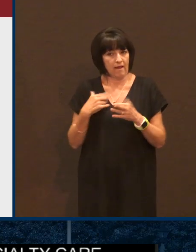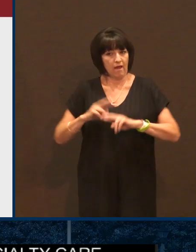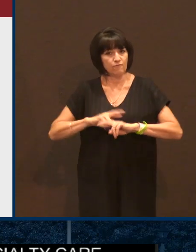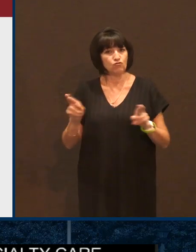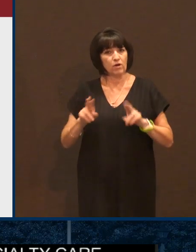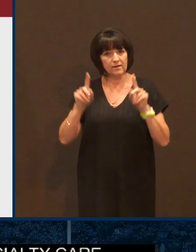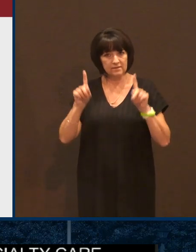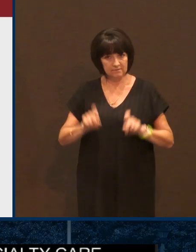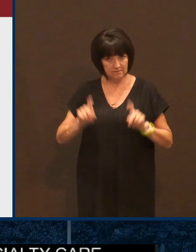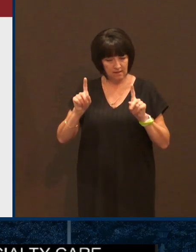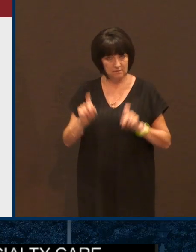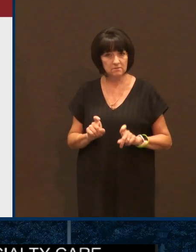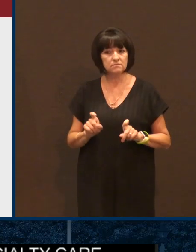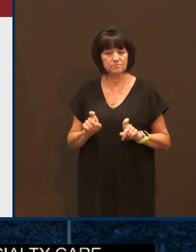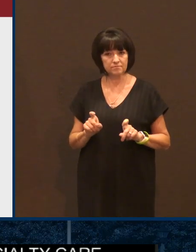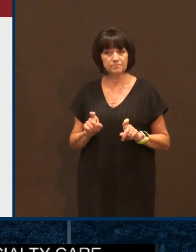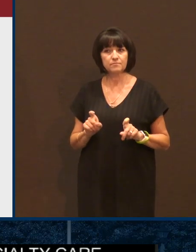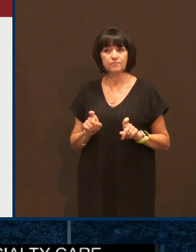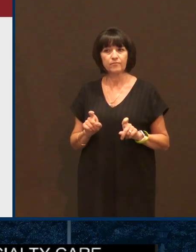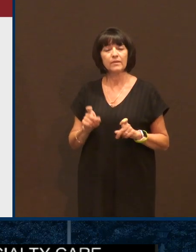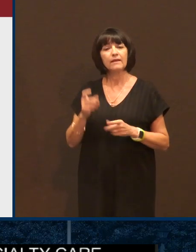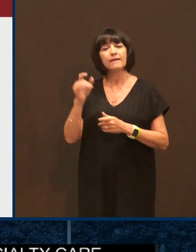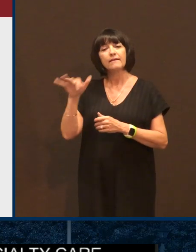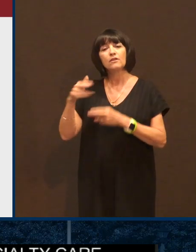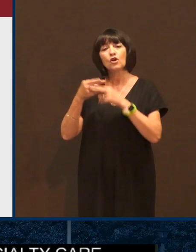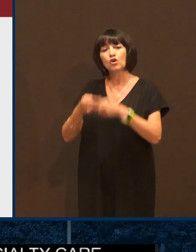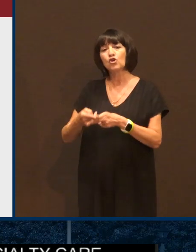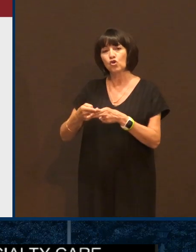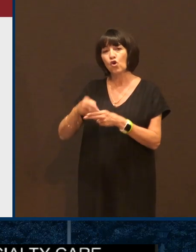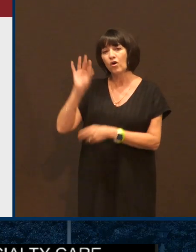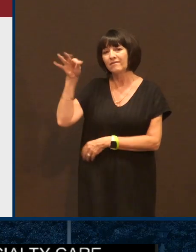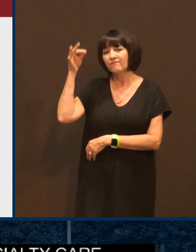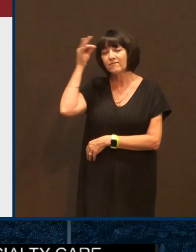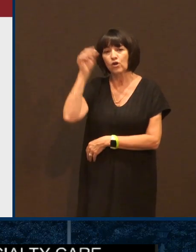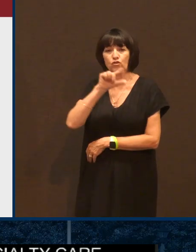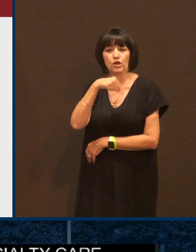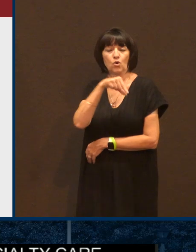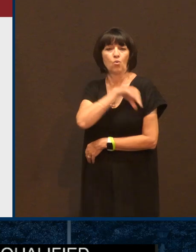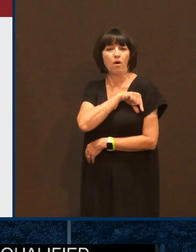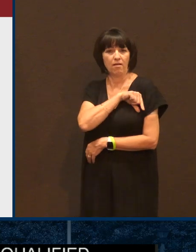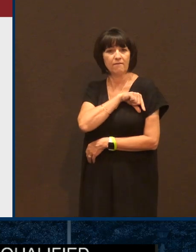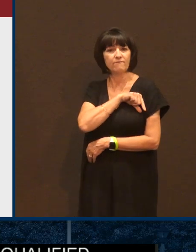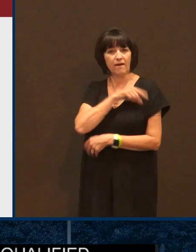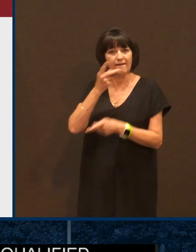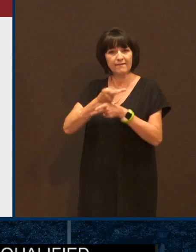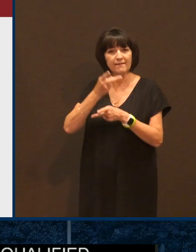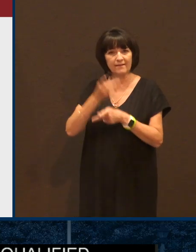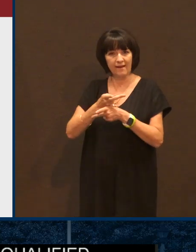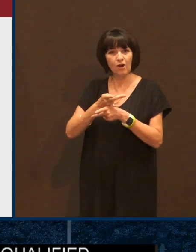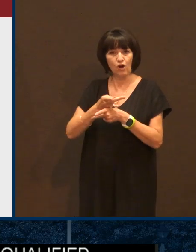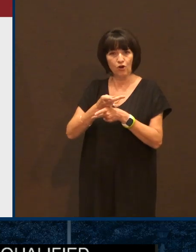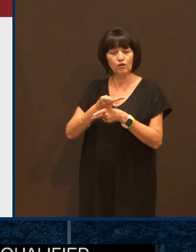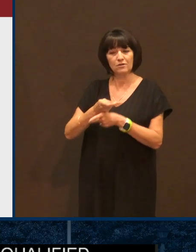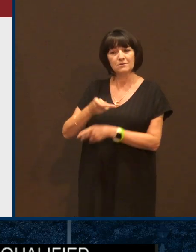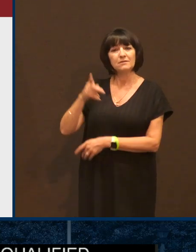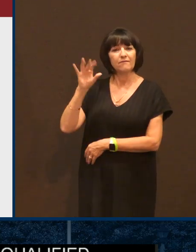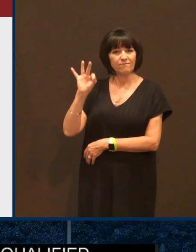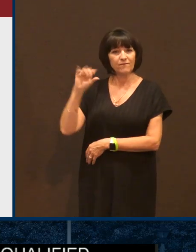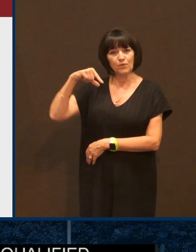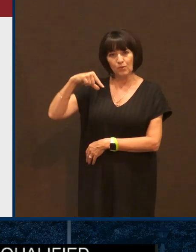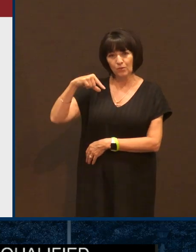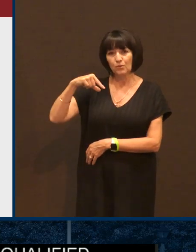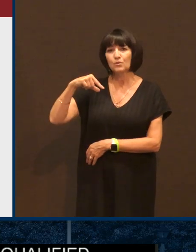health centers, who've also been great partners in our response testing, as well as, for